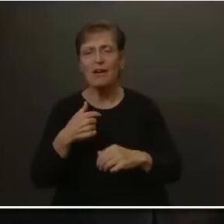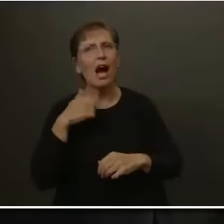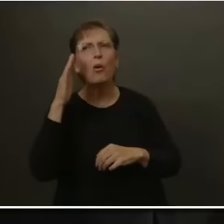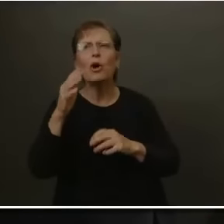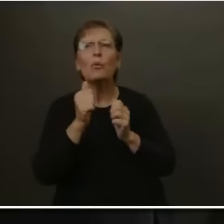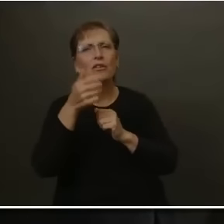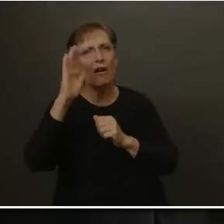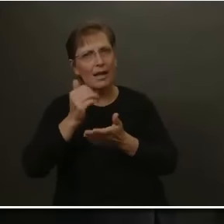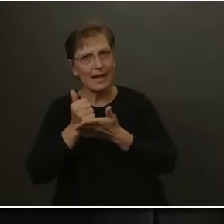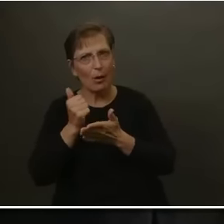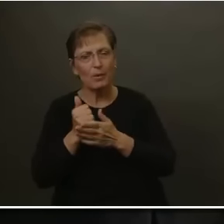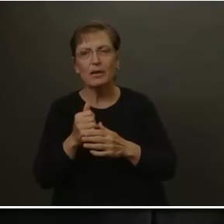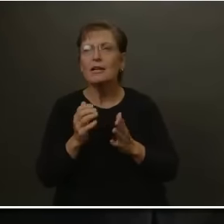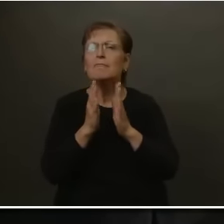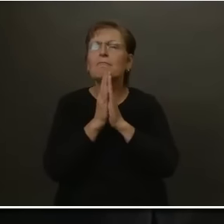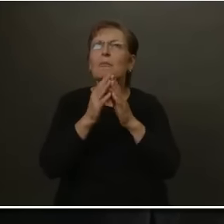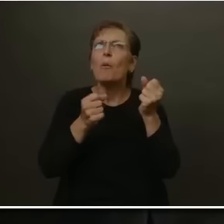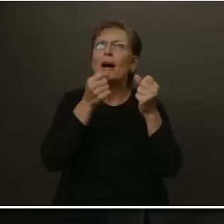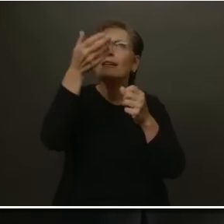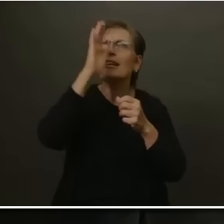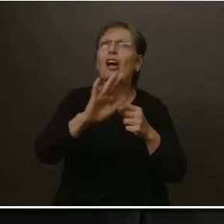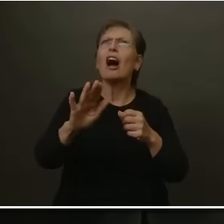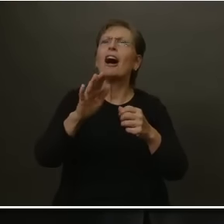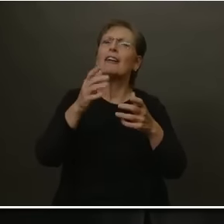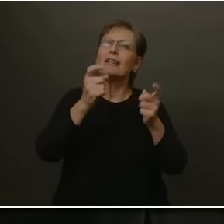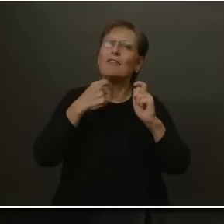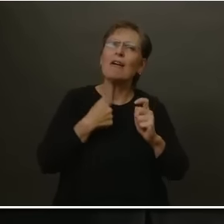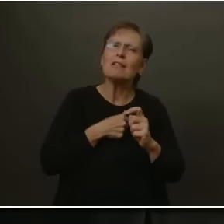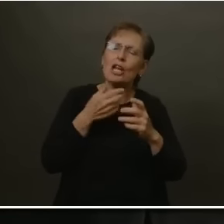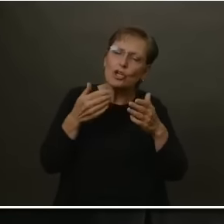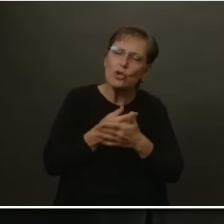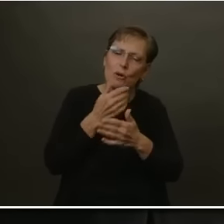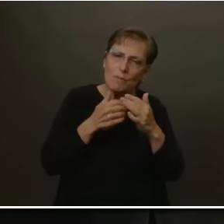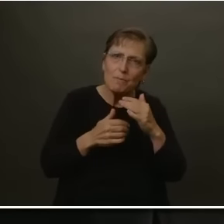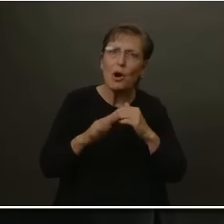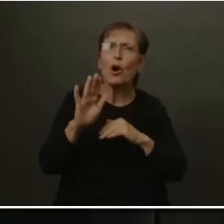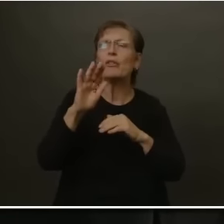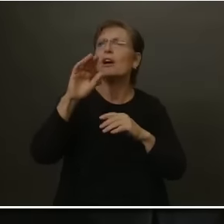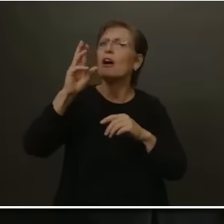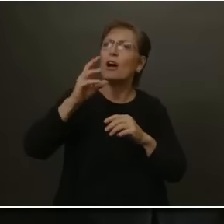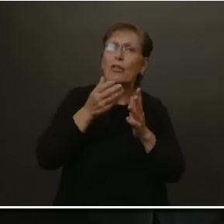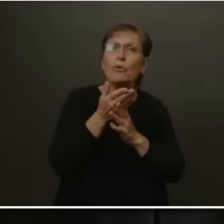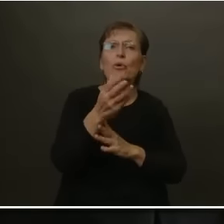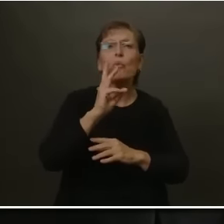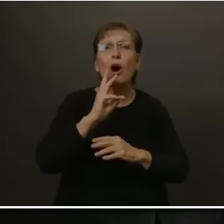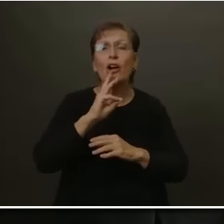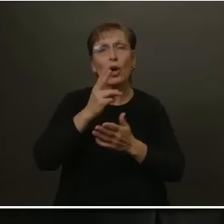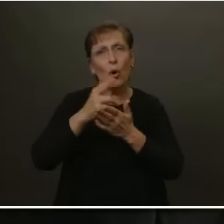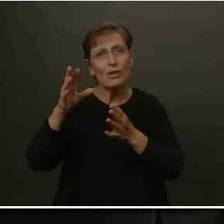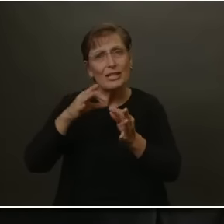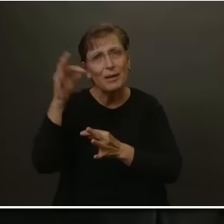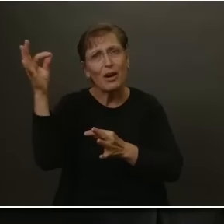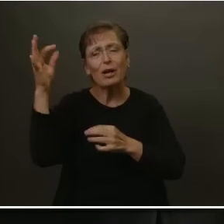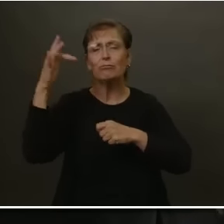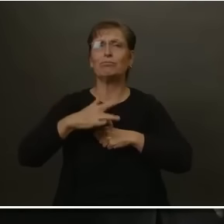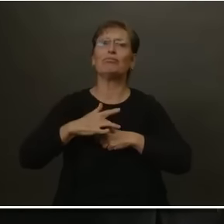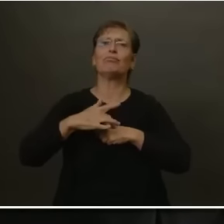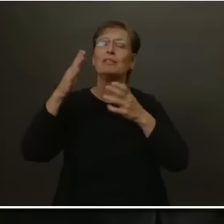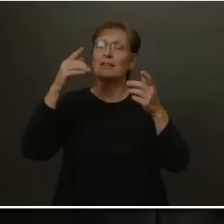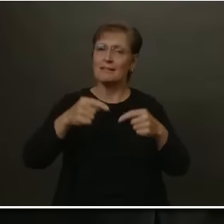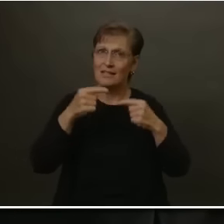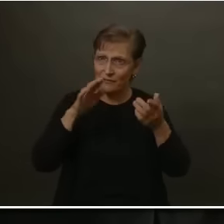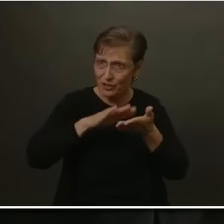Almighty God, who has given us a new birth by water and the Holy Spirit and bestowed upon us the forgiveness of sins, keep us